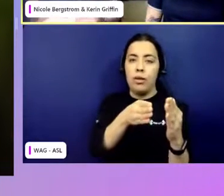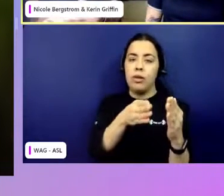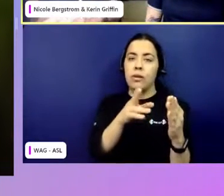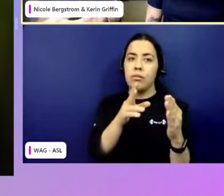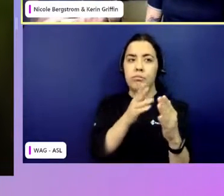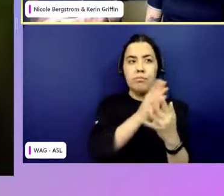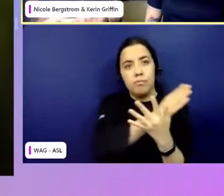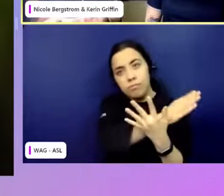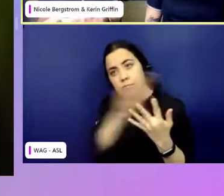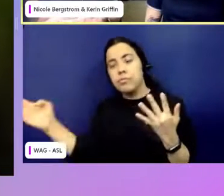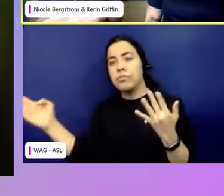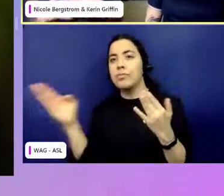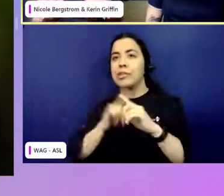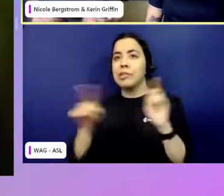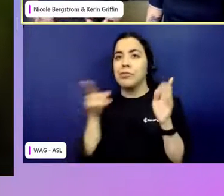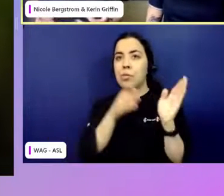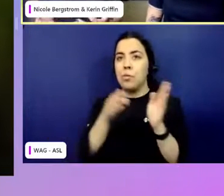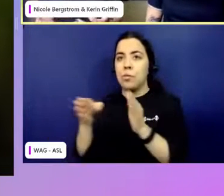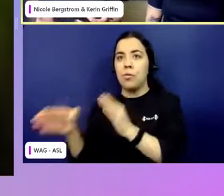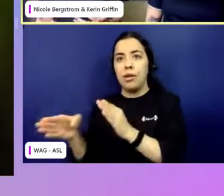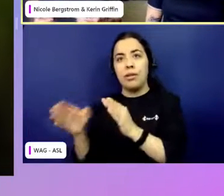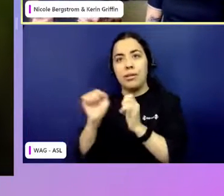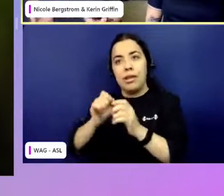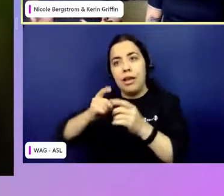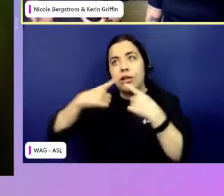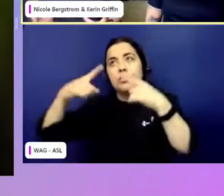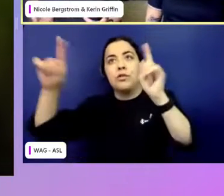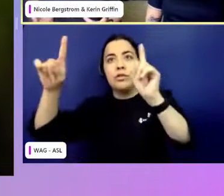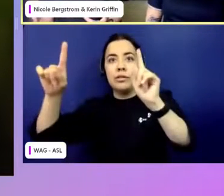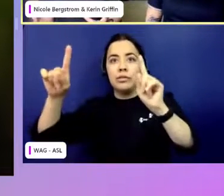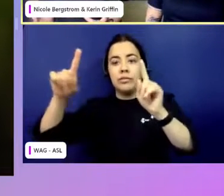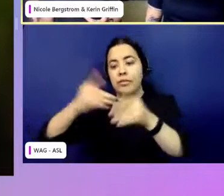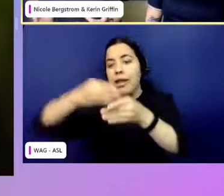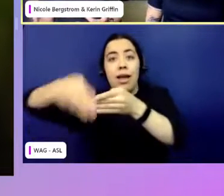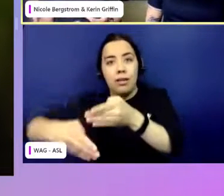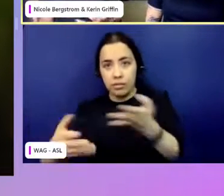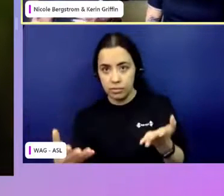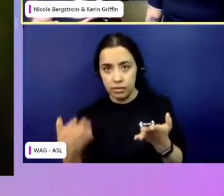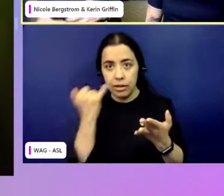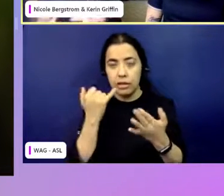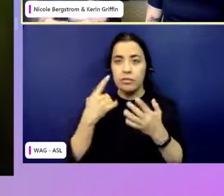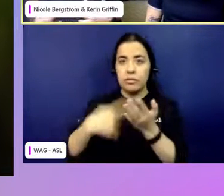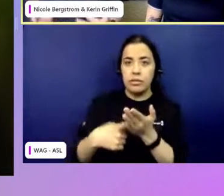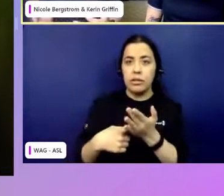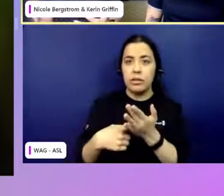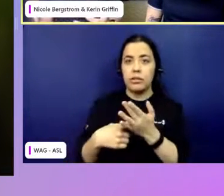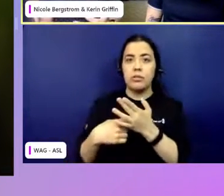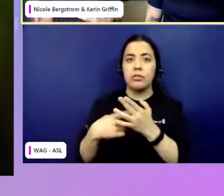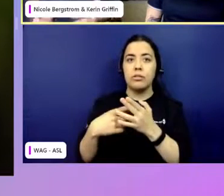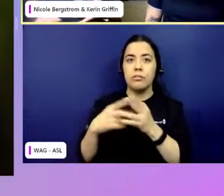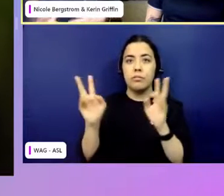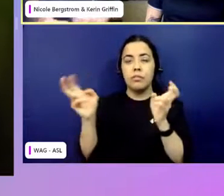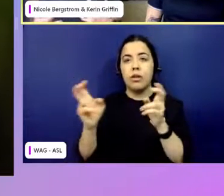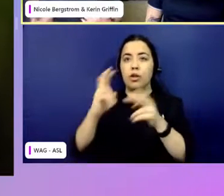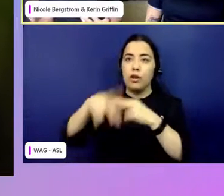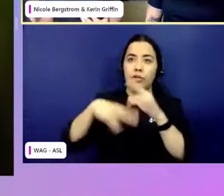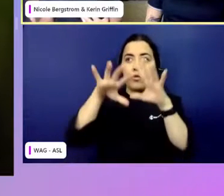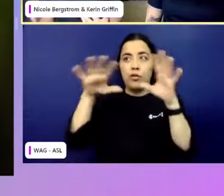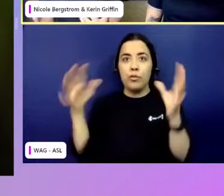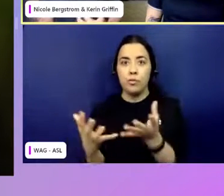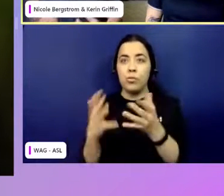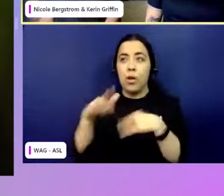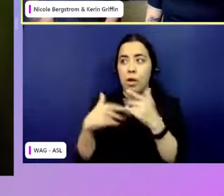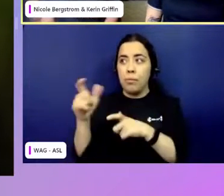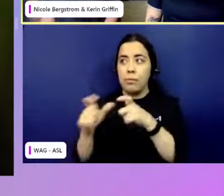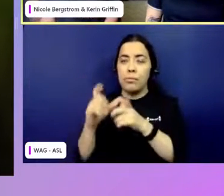something can be done. And when you talk about universal design, if it's not inclusive, it's not